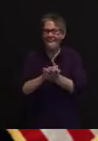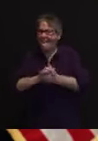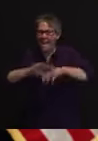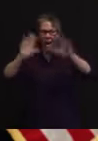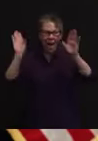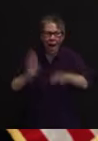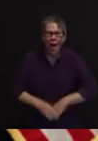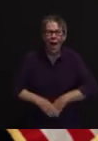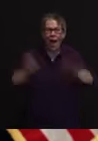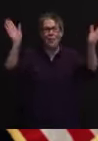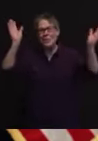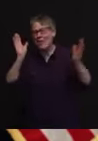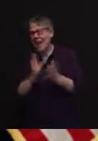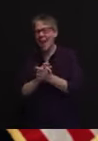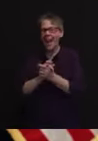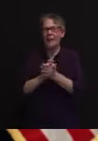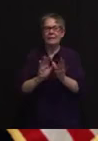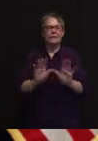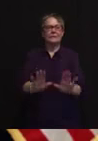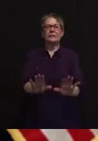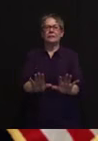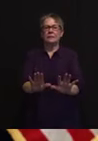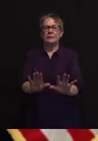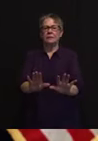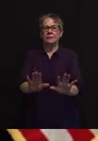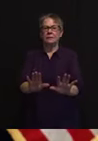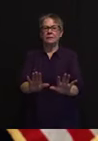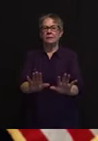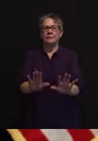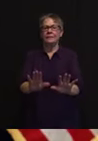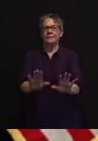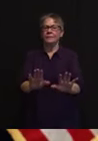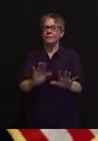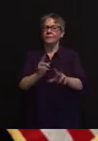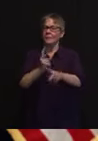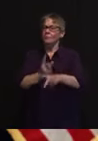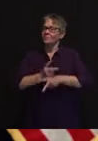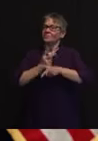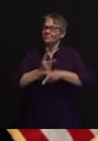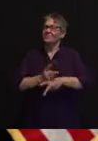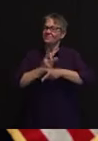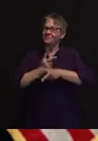spike. And that's sort of what I've been, when I talk about that, I'm less saying it from an